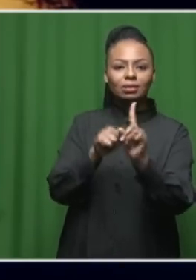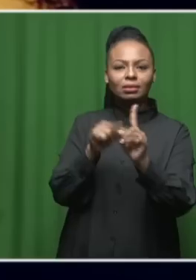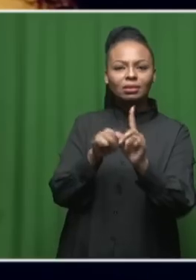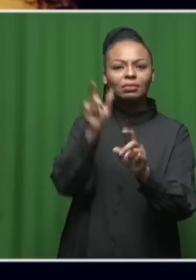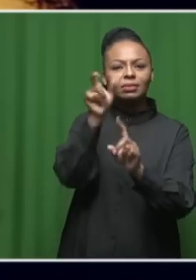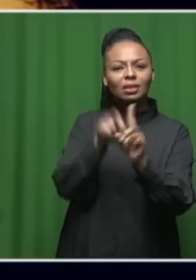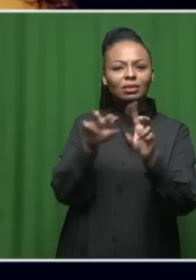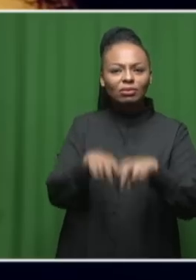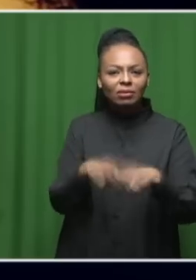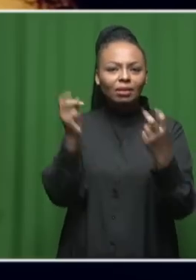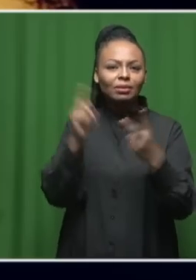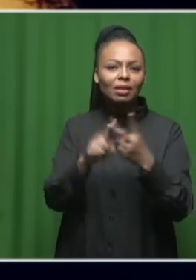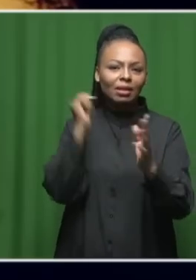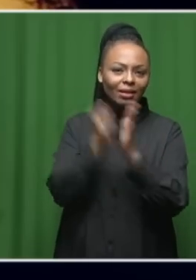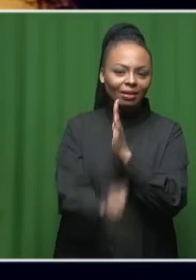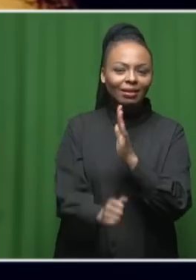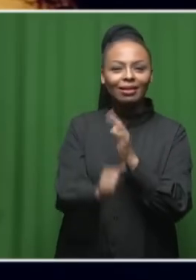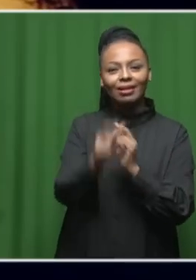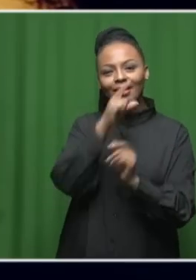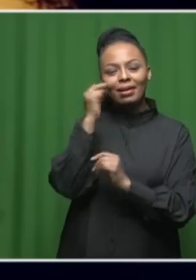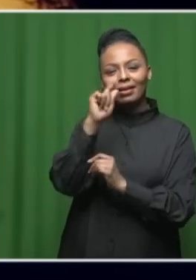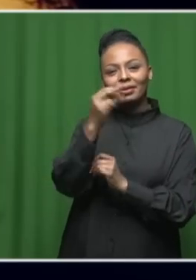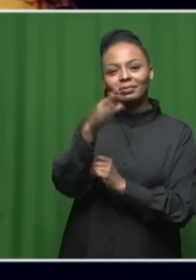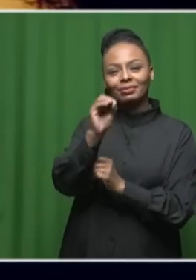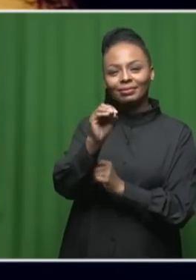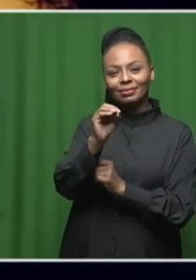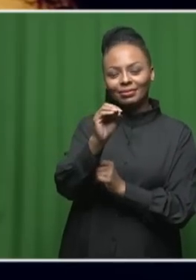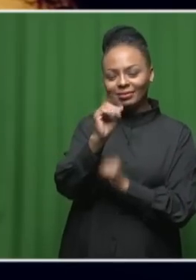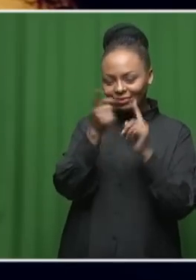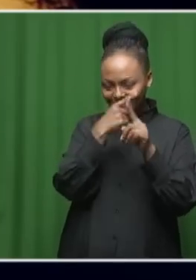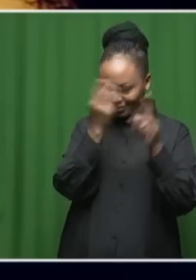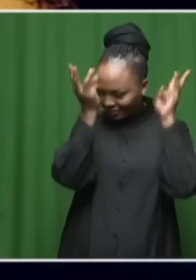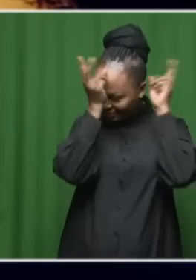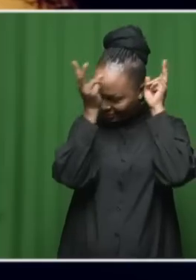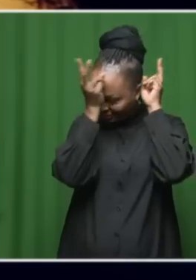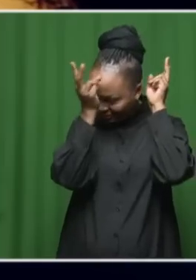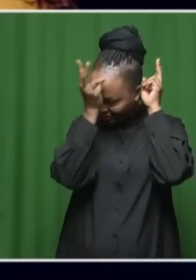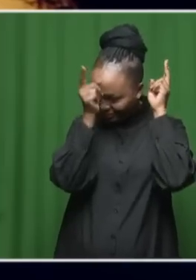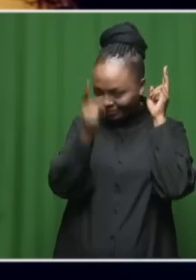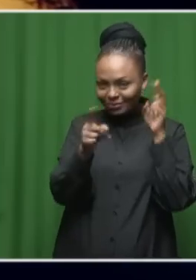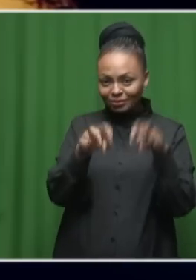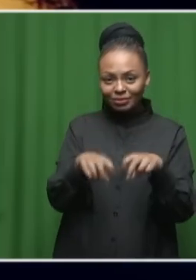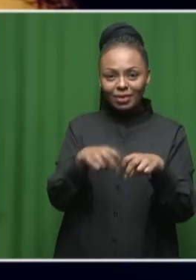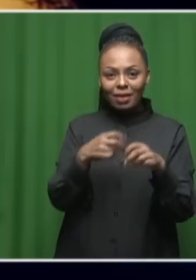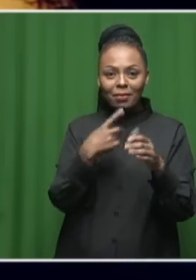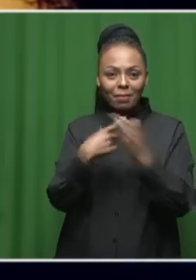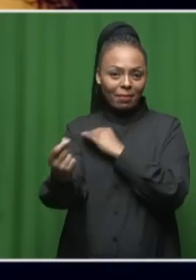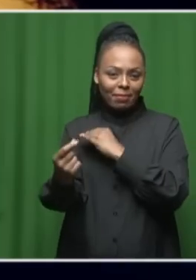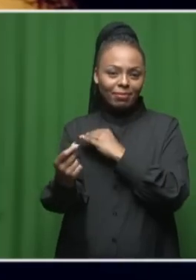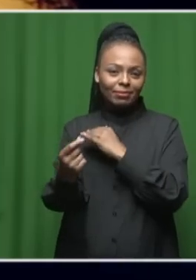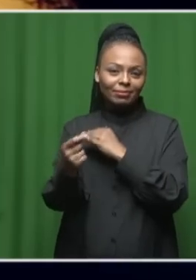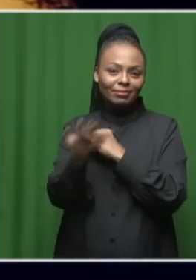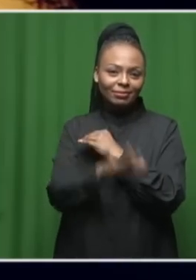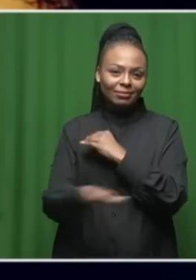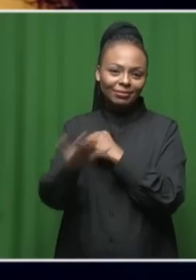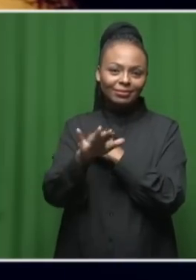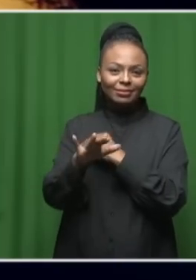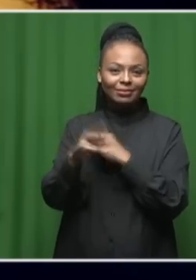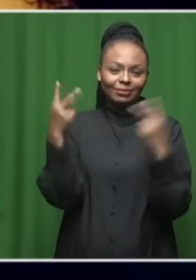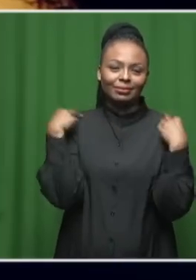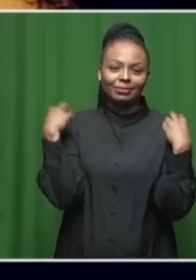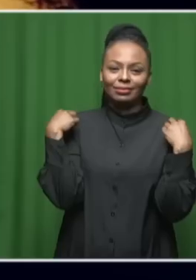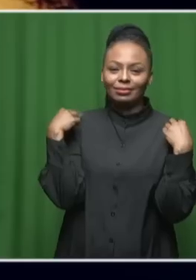Thabo Bester, from the Mangaung Correctional Centre in the Free State, which has, of course, thrust that facility and the security